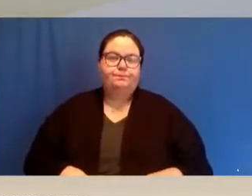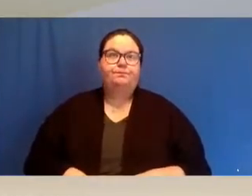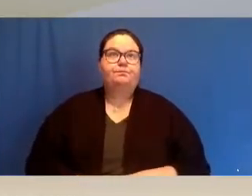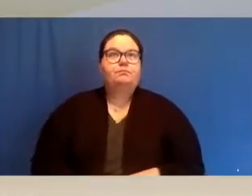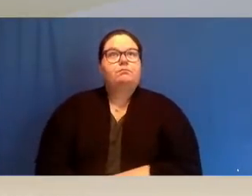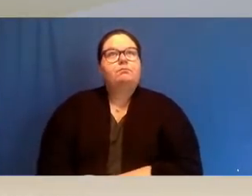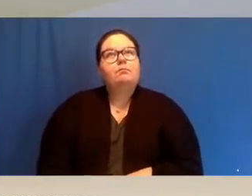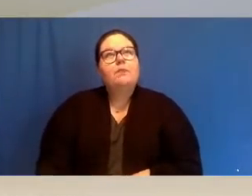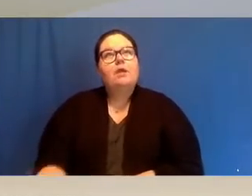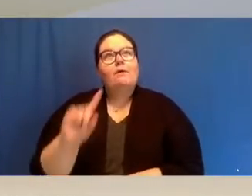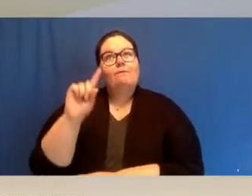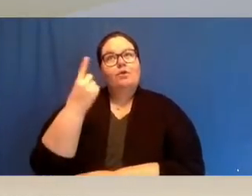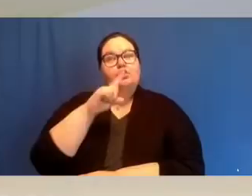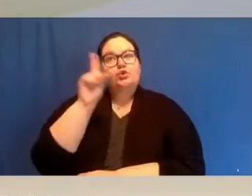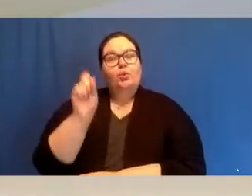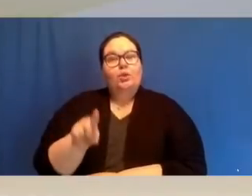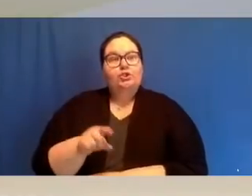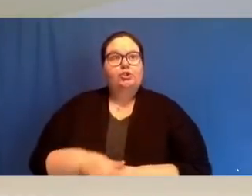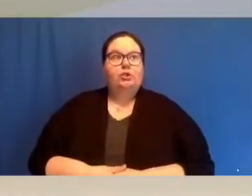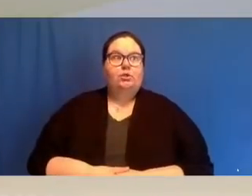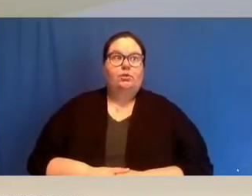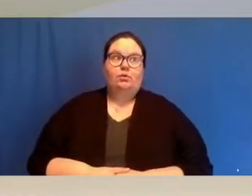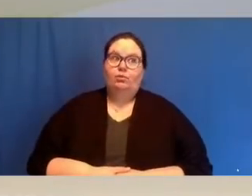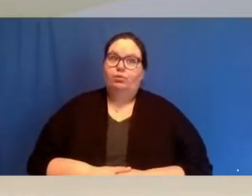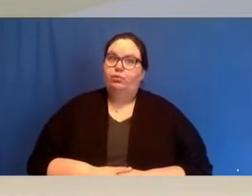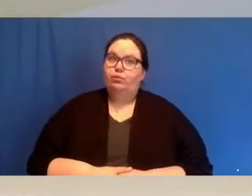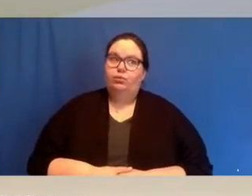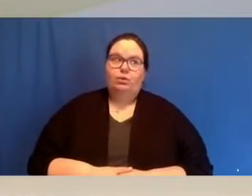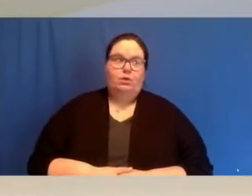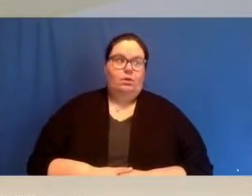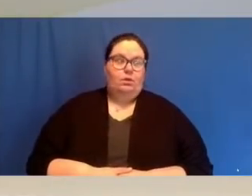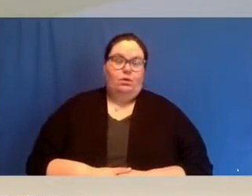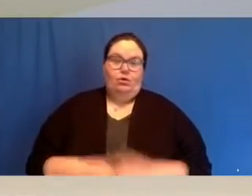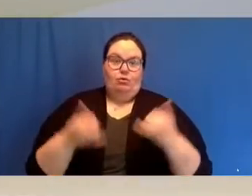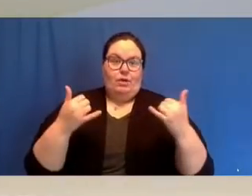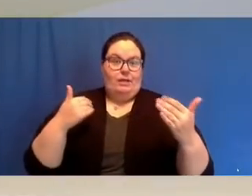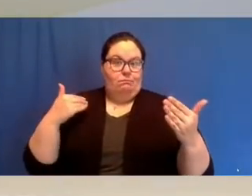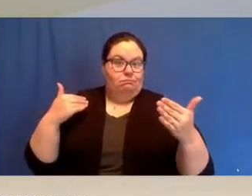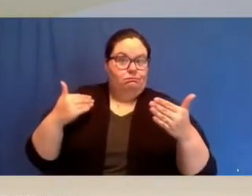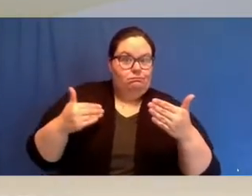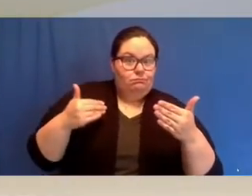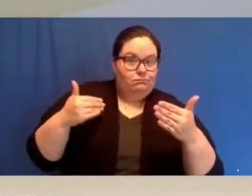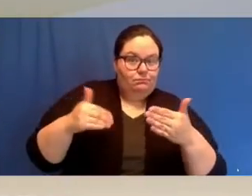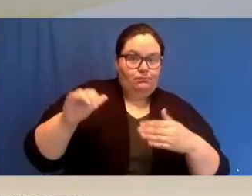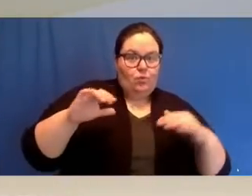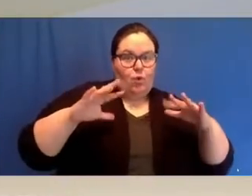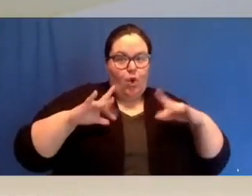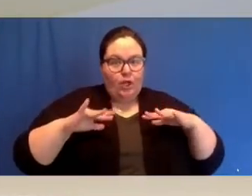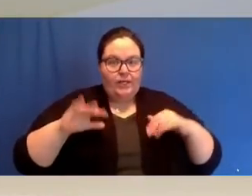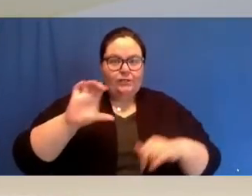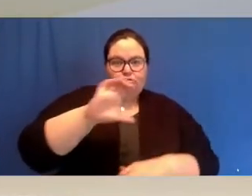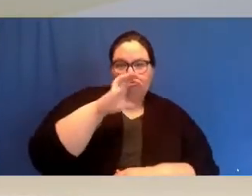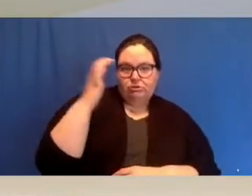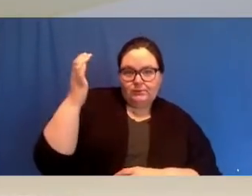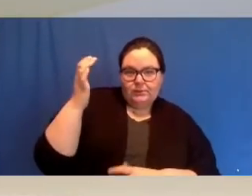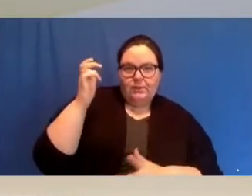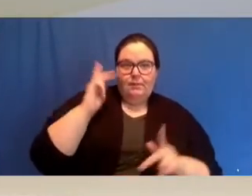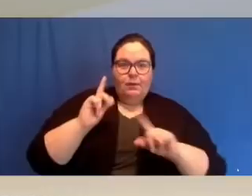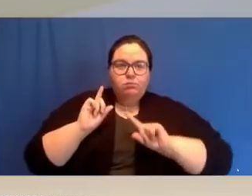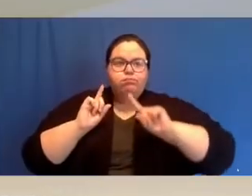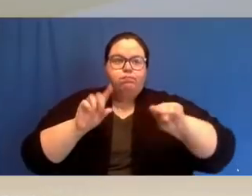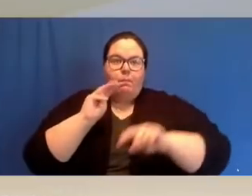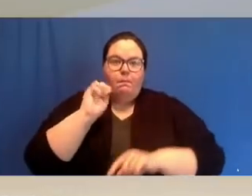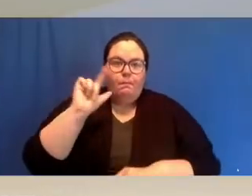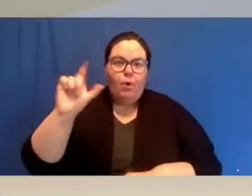the first one is we are right at the ramp-up point for Christmas and the holiday season. People are going to